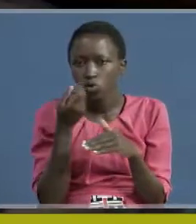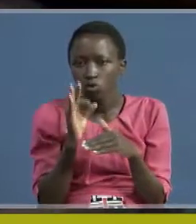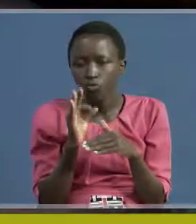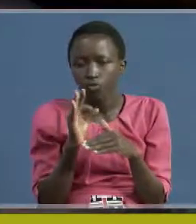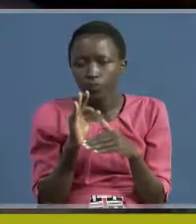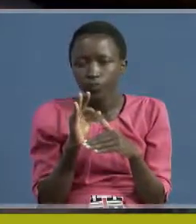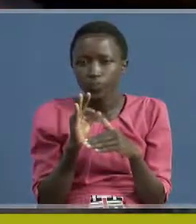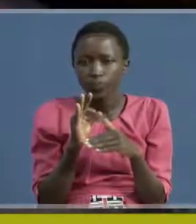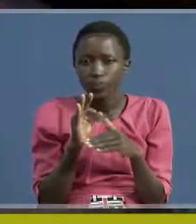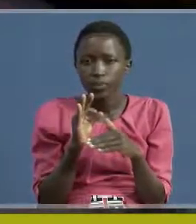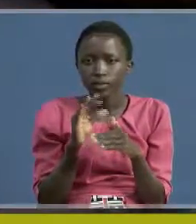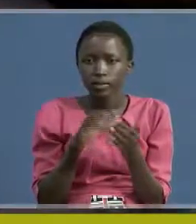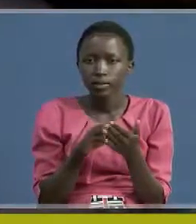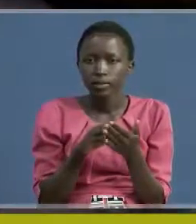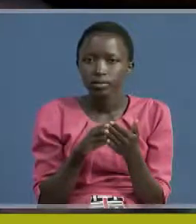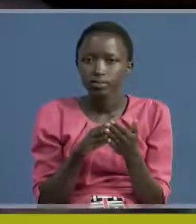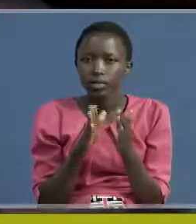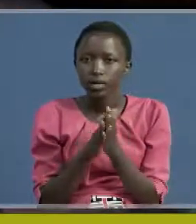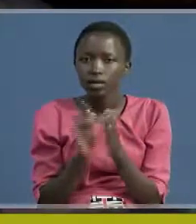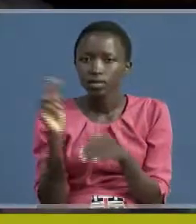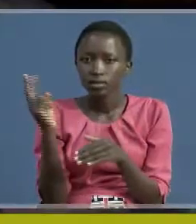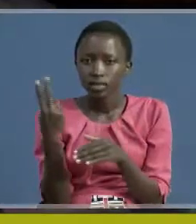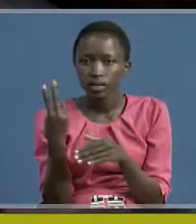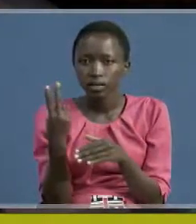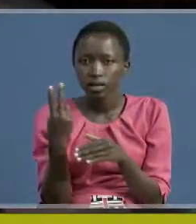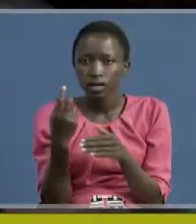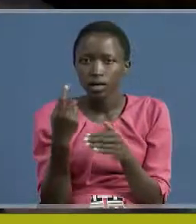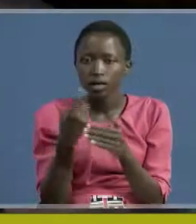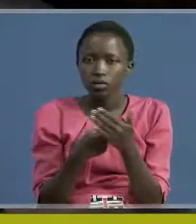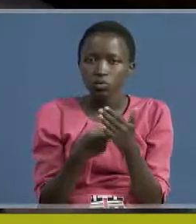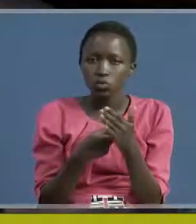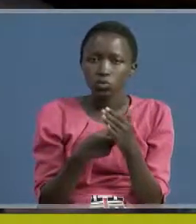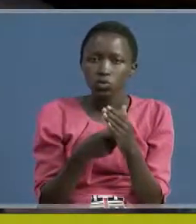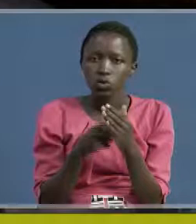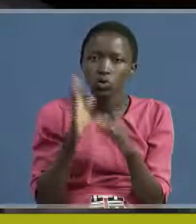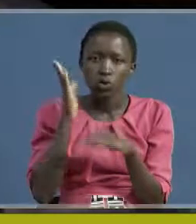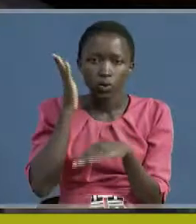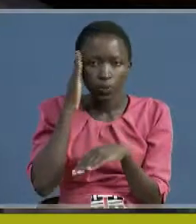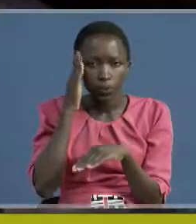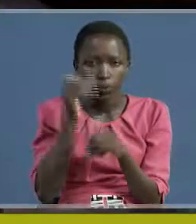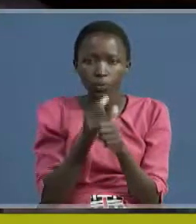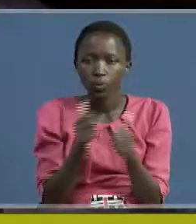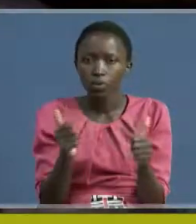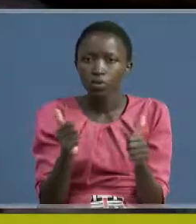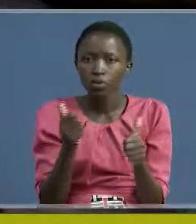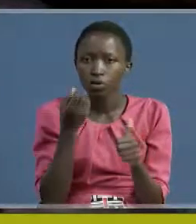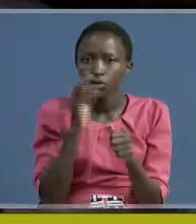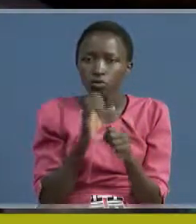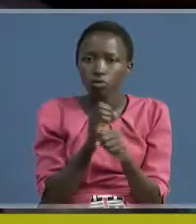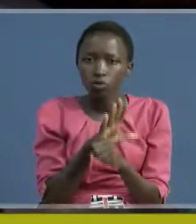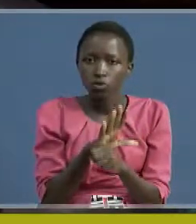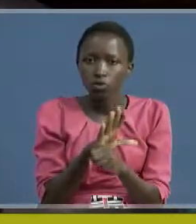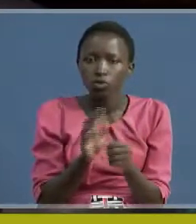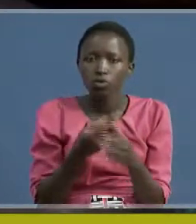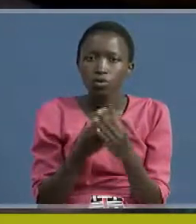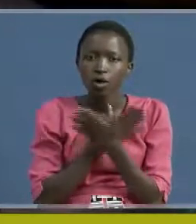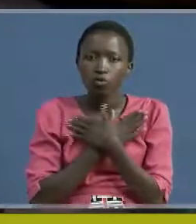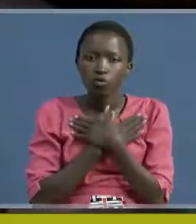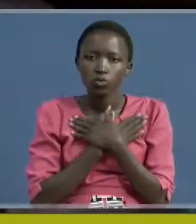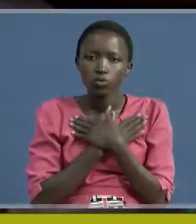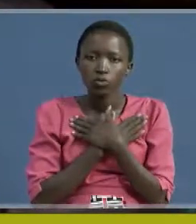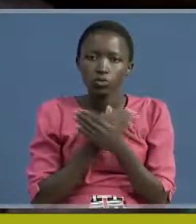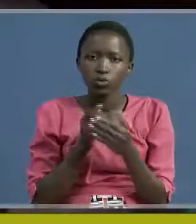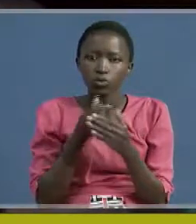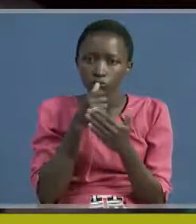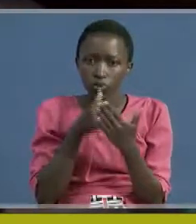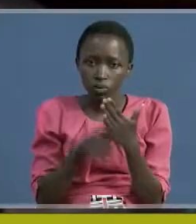prosecution and the second accused person. She is a well-known media personality with influential friends, as confirmed by a